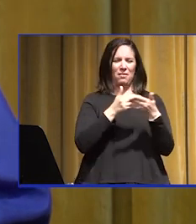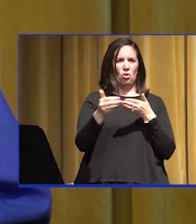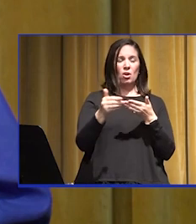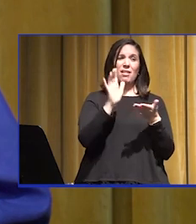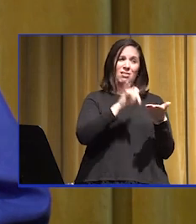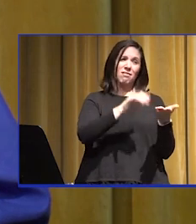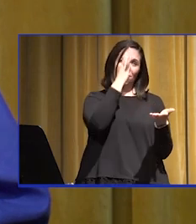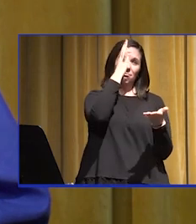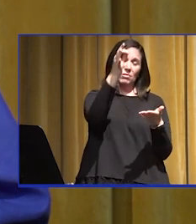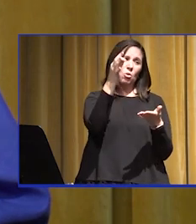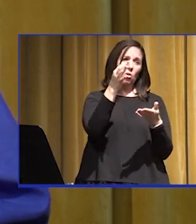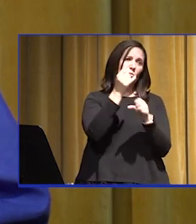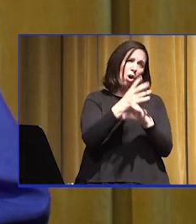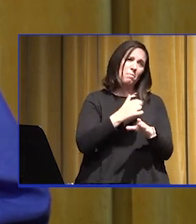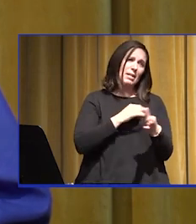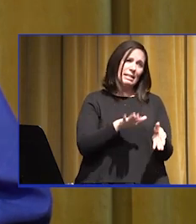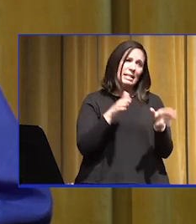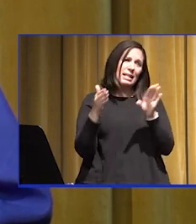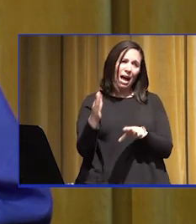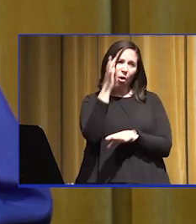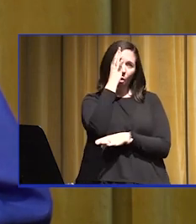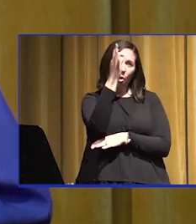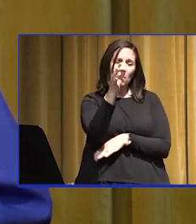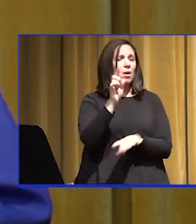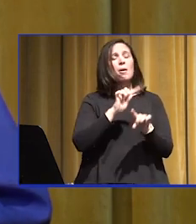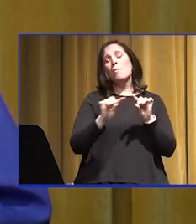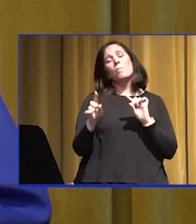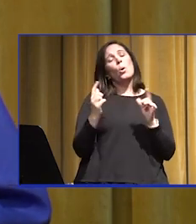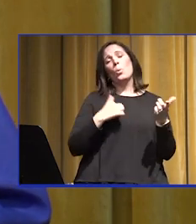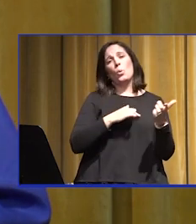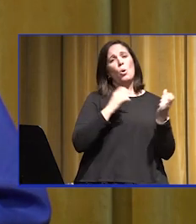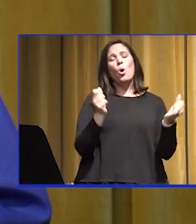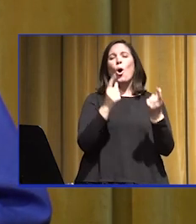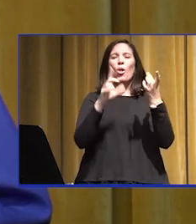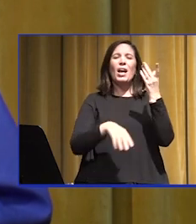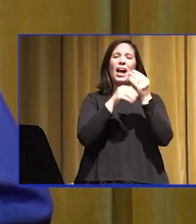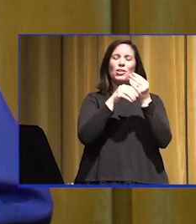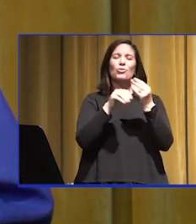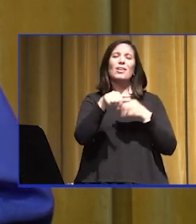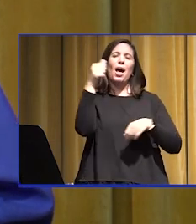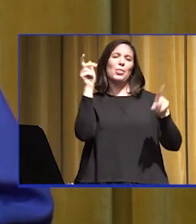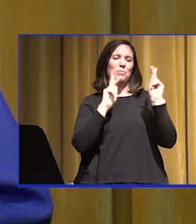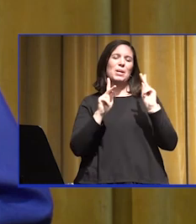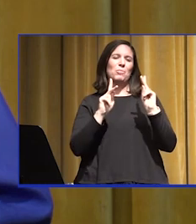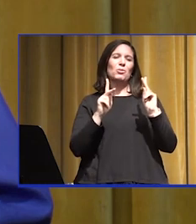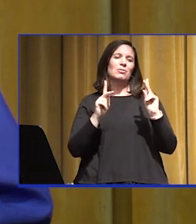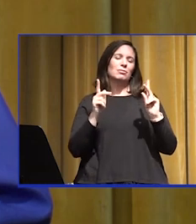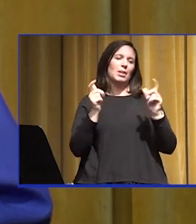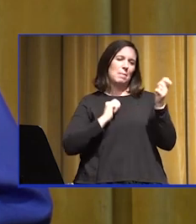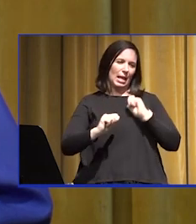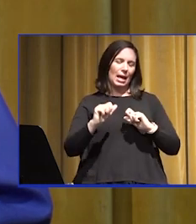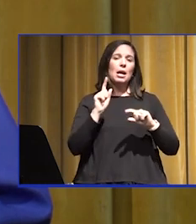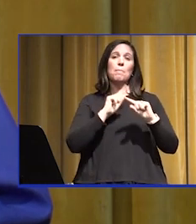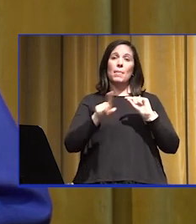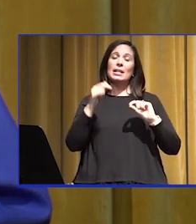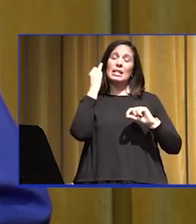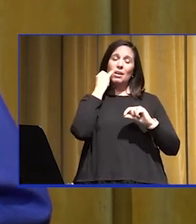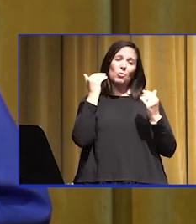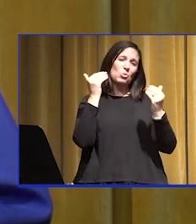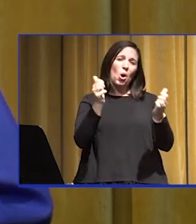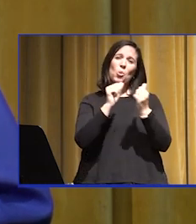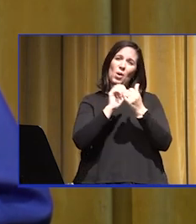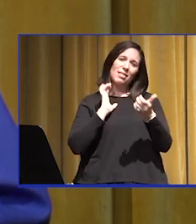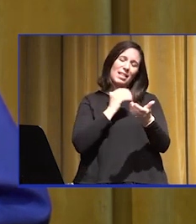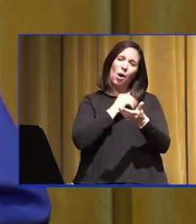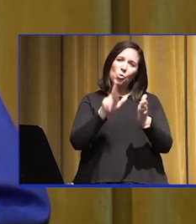made me die. We are all extras in someone else's play. But when we each play our role to the best of our